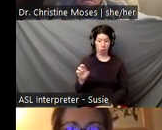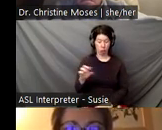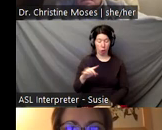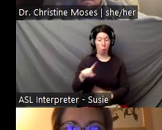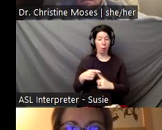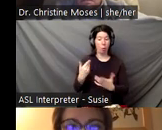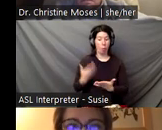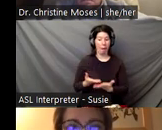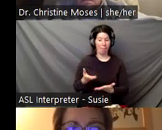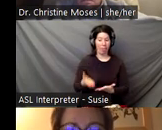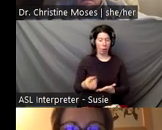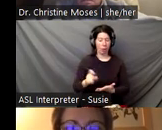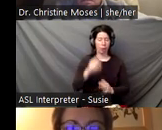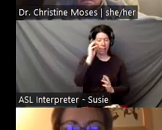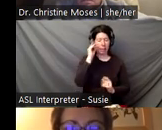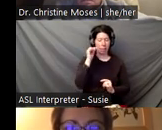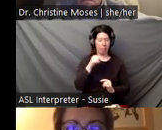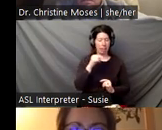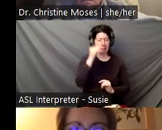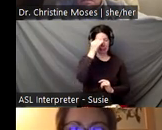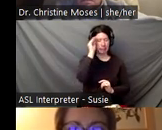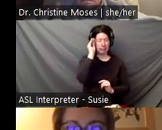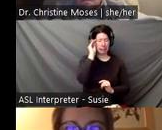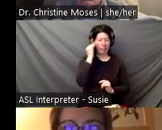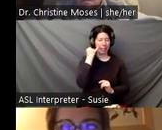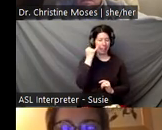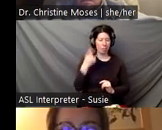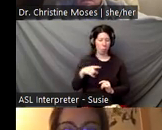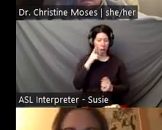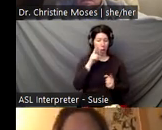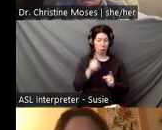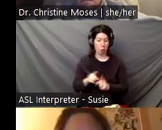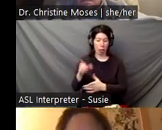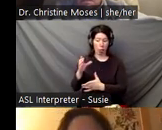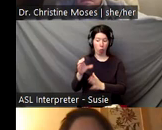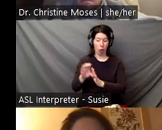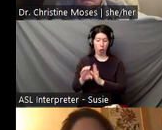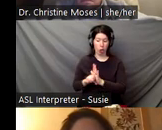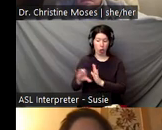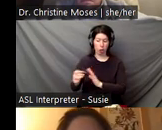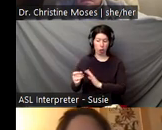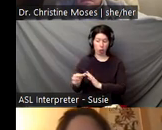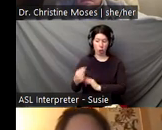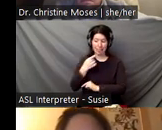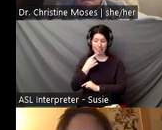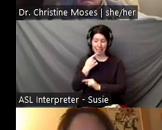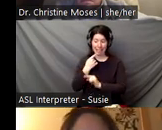keep this in mind, whether or not we think that what the charter says would mean that the board has any kind